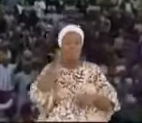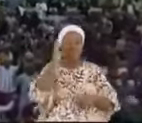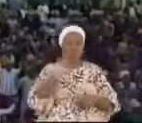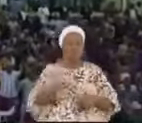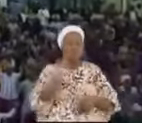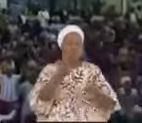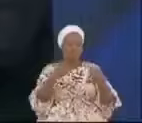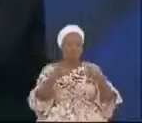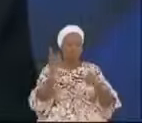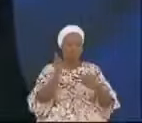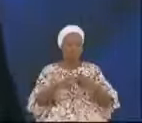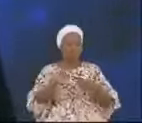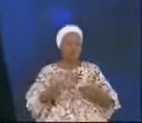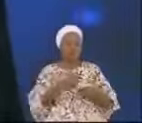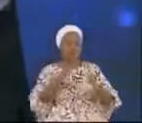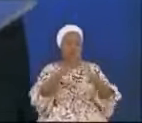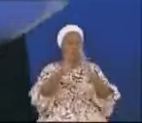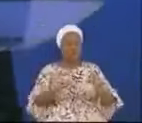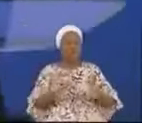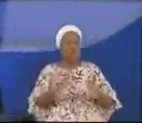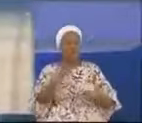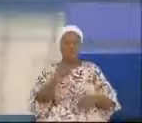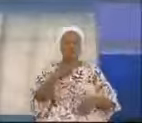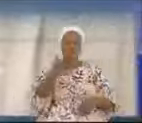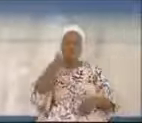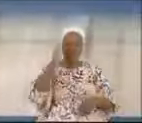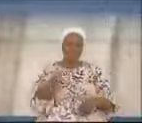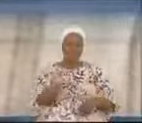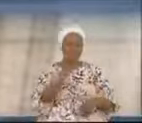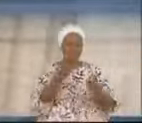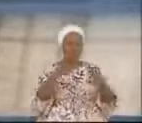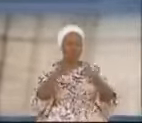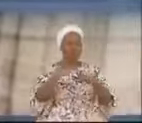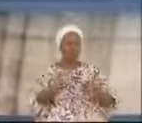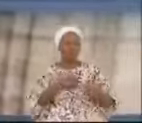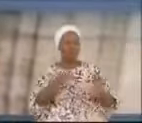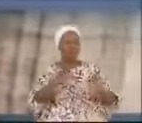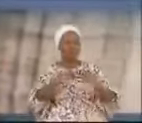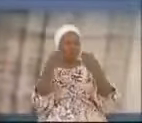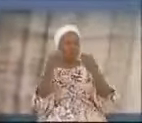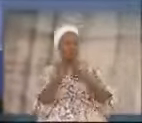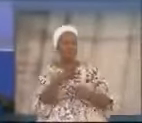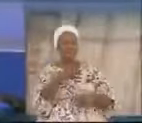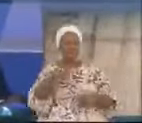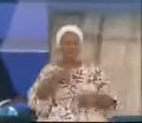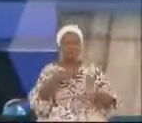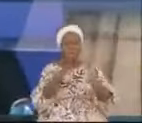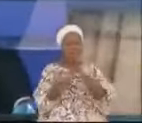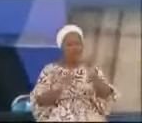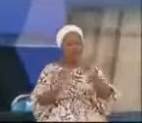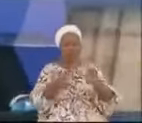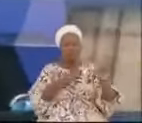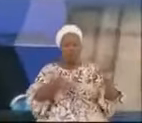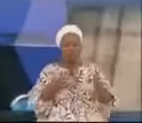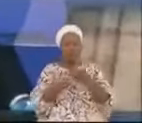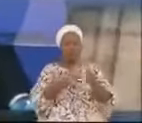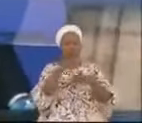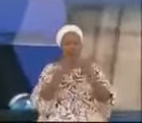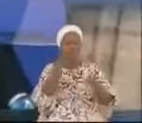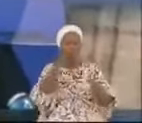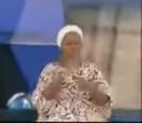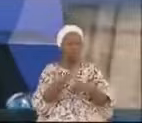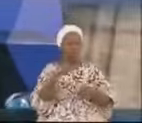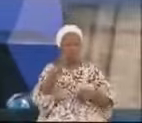our apartment. No evil will come to our family. And we pray, Lord, all the promises of God will